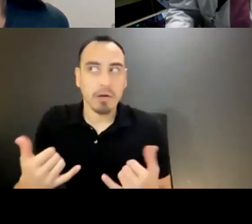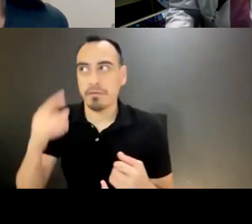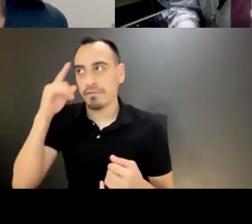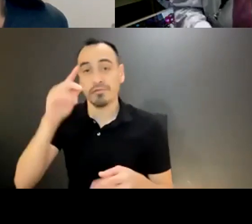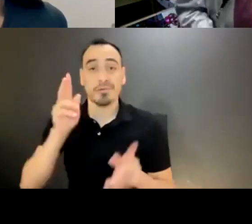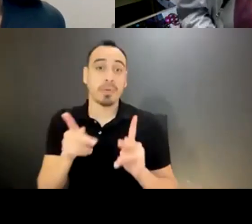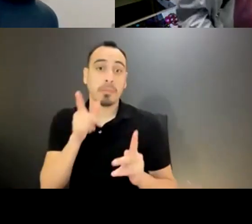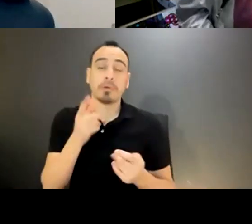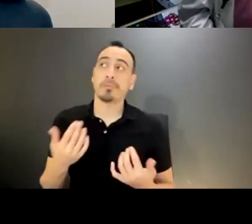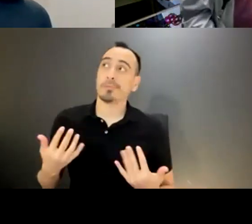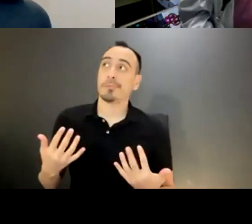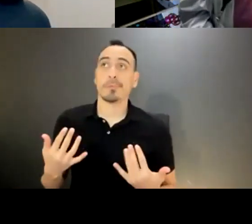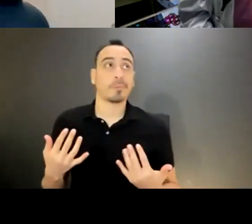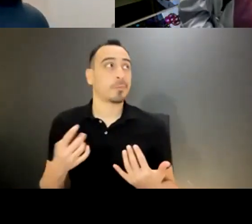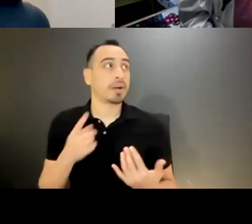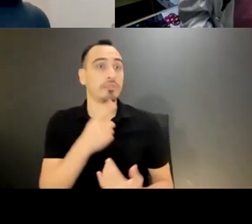So